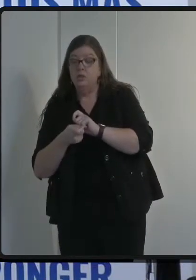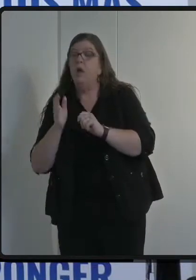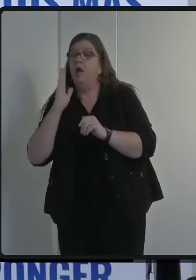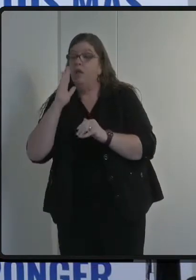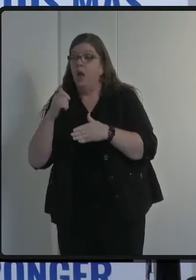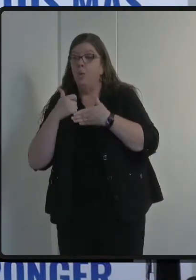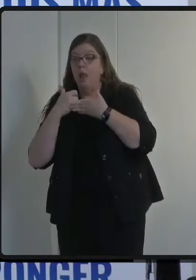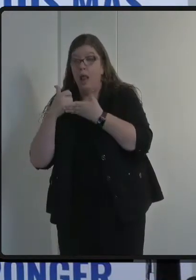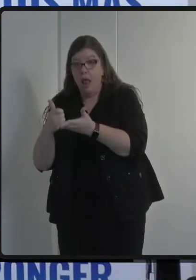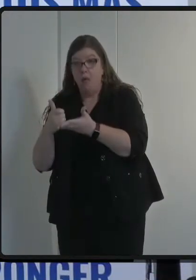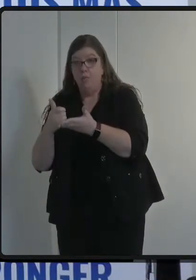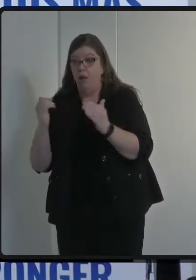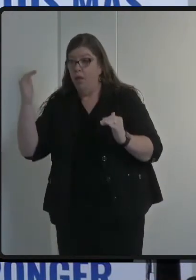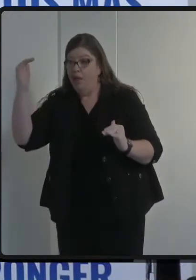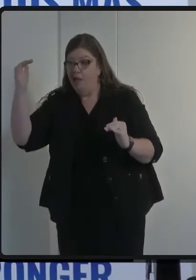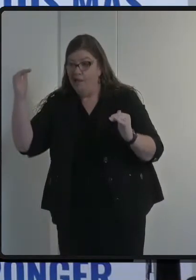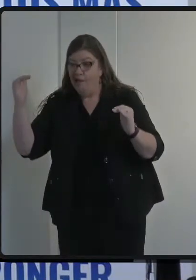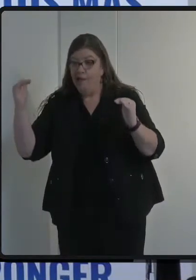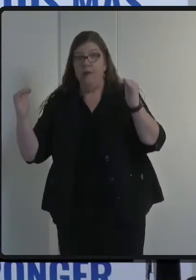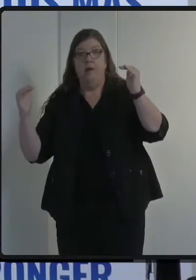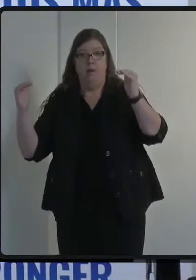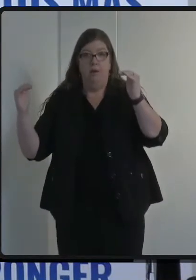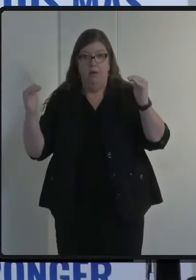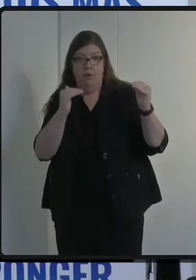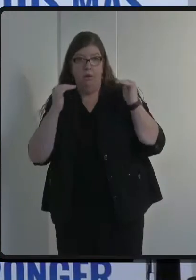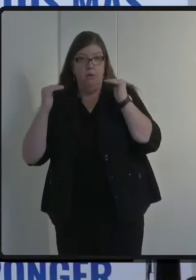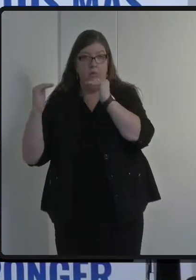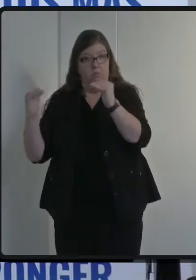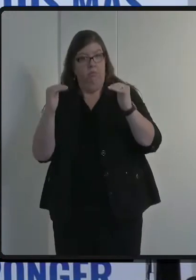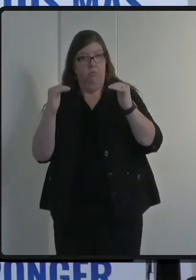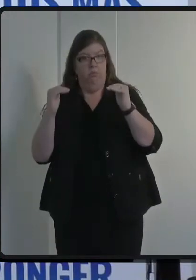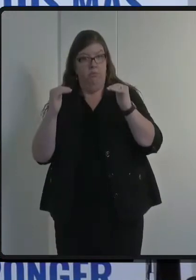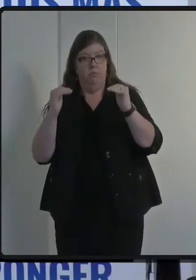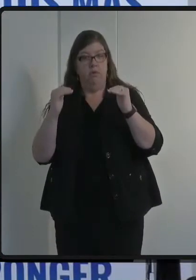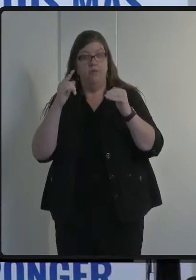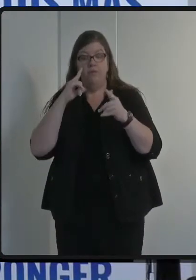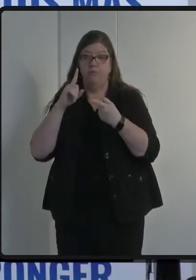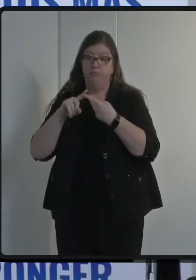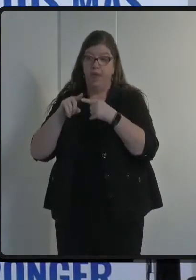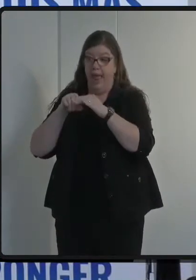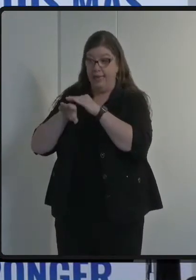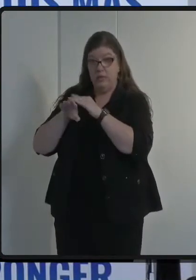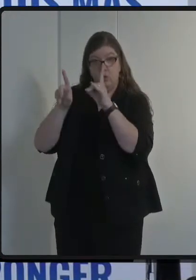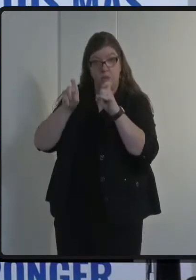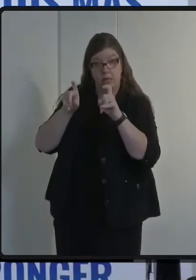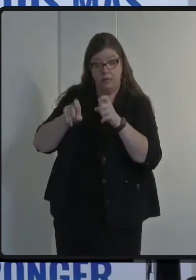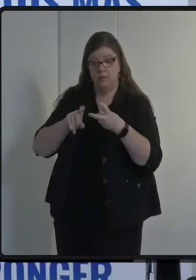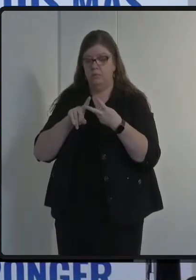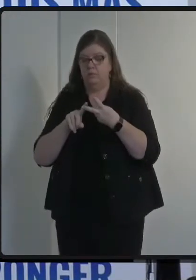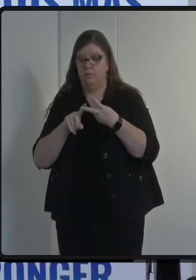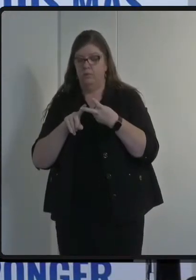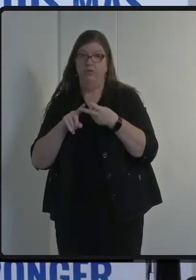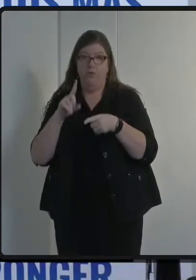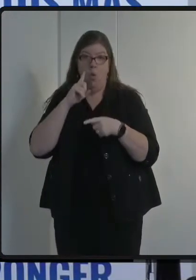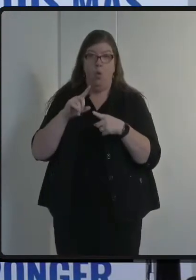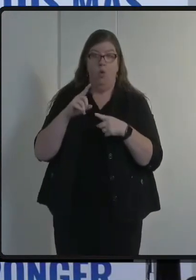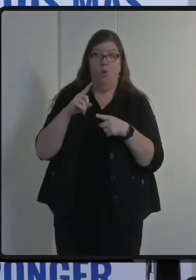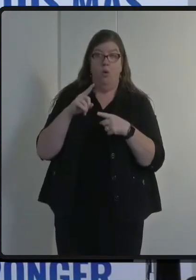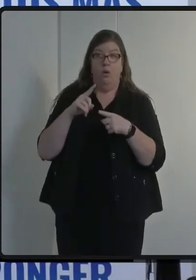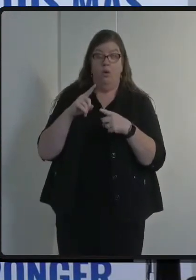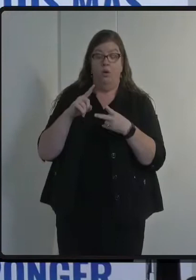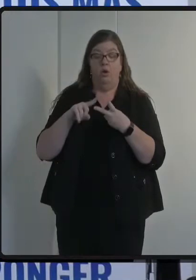the immediate drivers of COVID-19 disparities, such as access to testing, culturally and